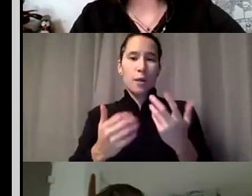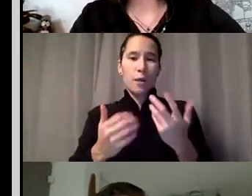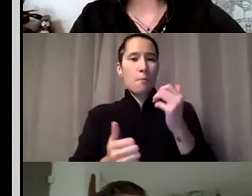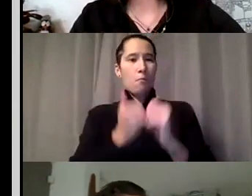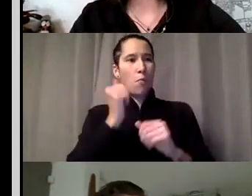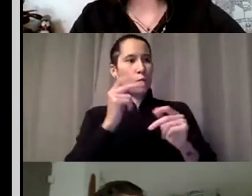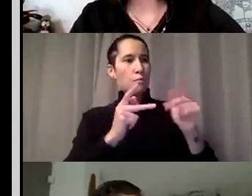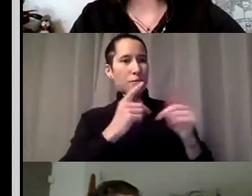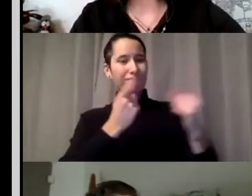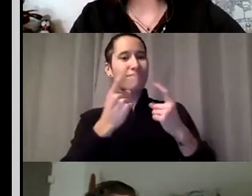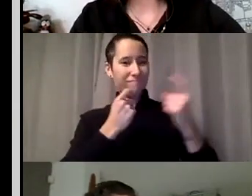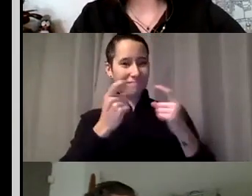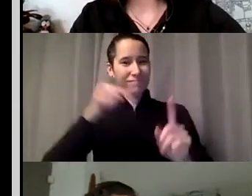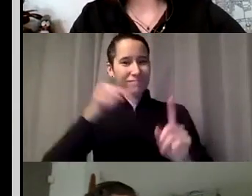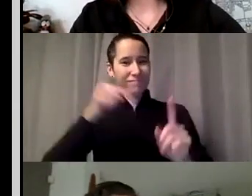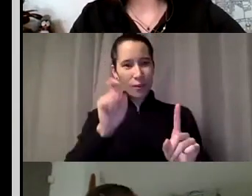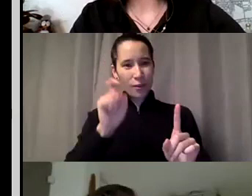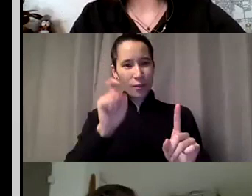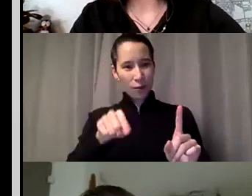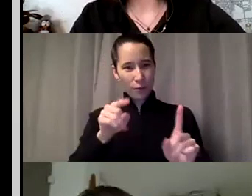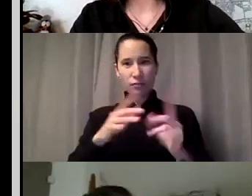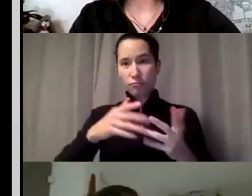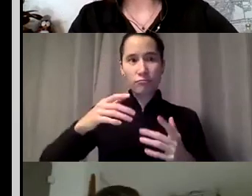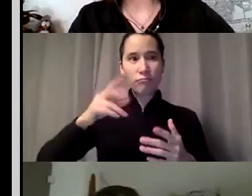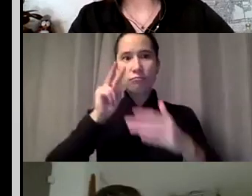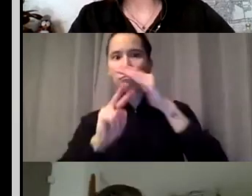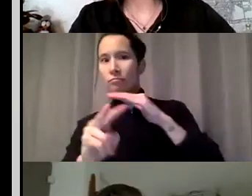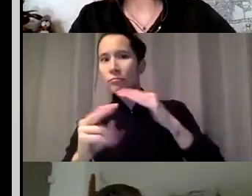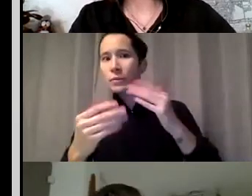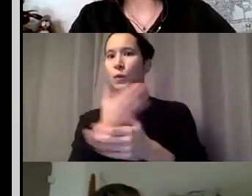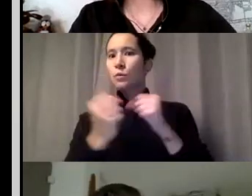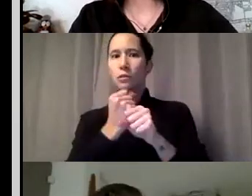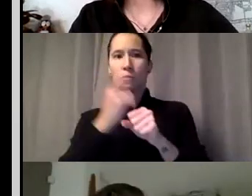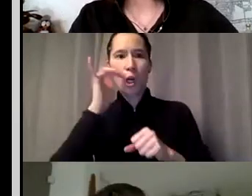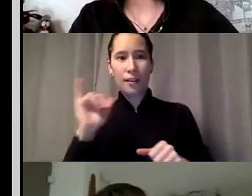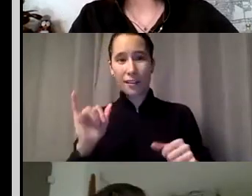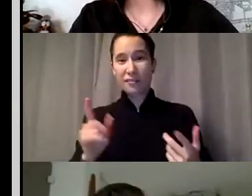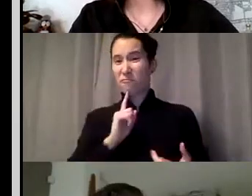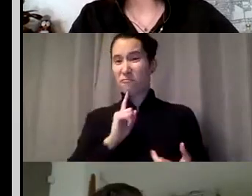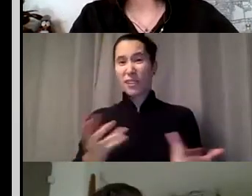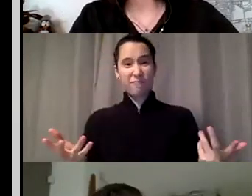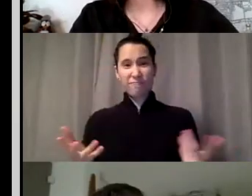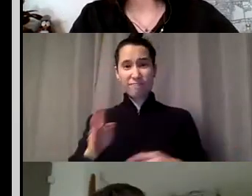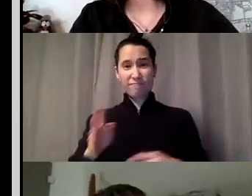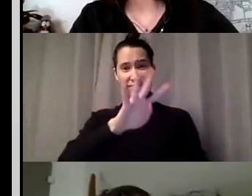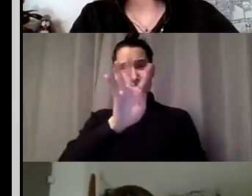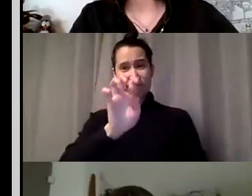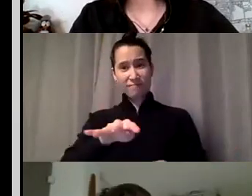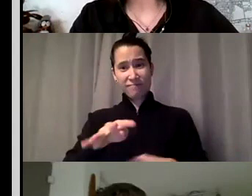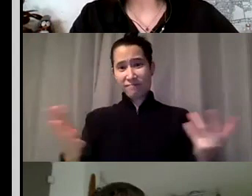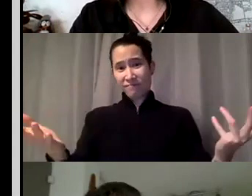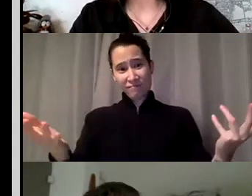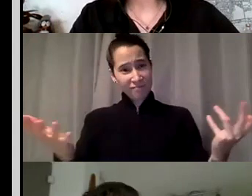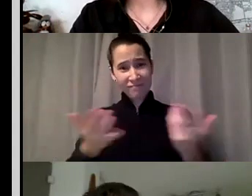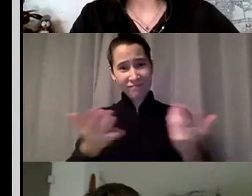I want to start by saying no one knows what it'll look like in the new year. It depends on how we are doing